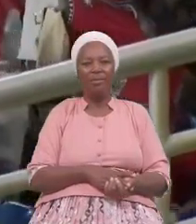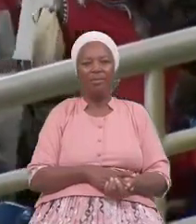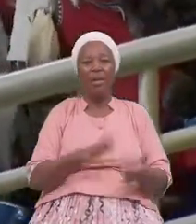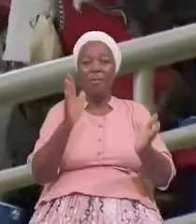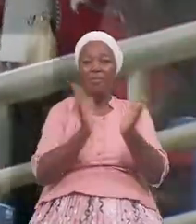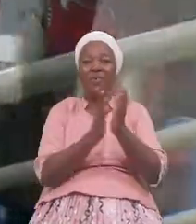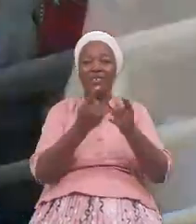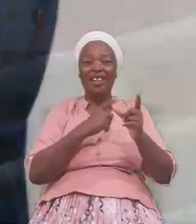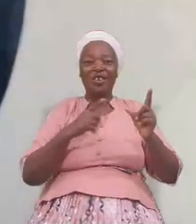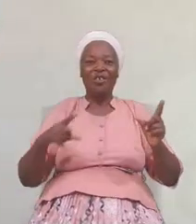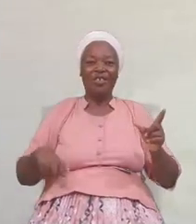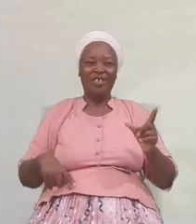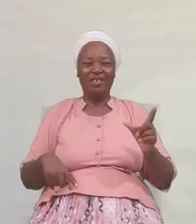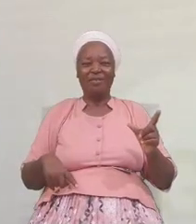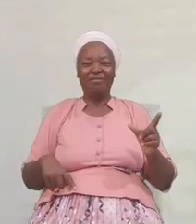Praise the Lord.